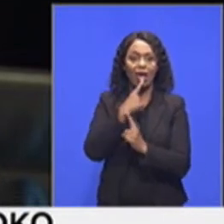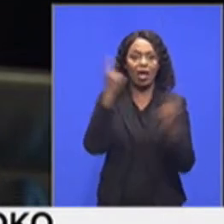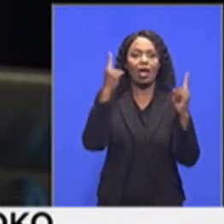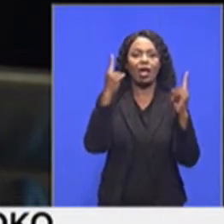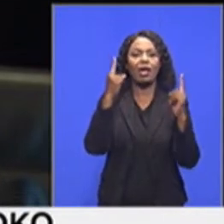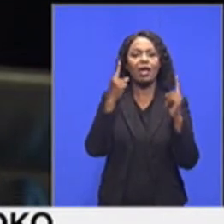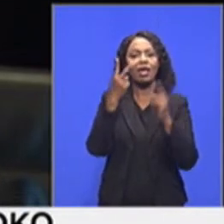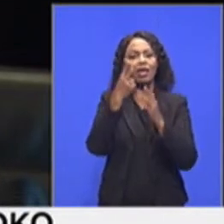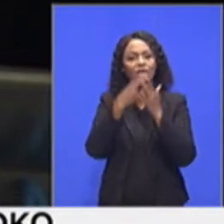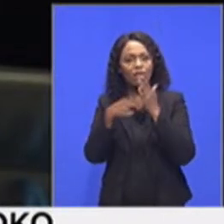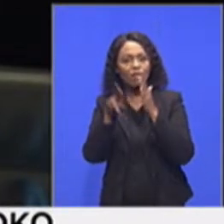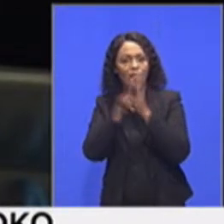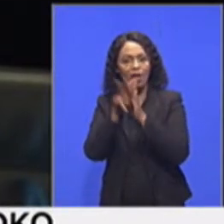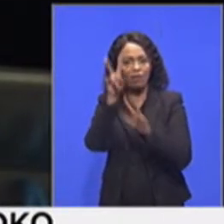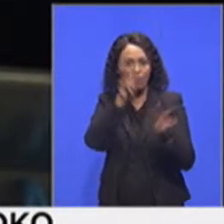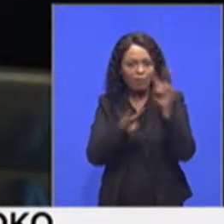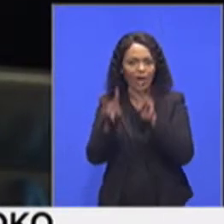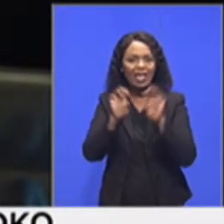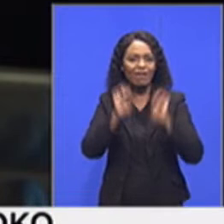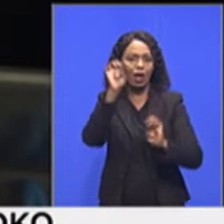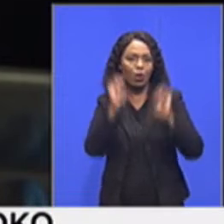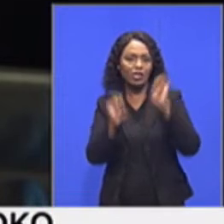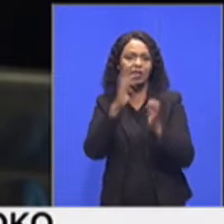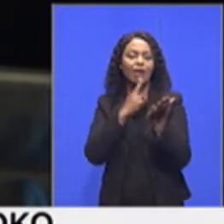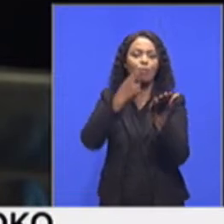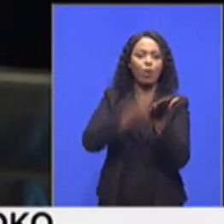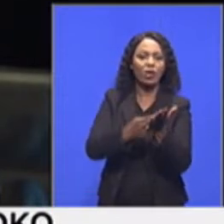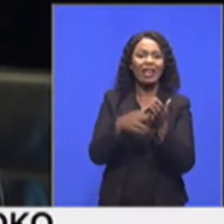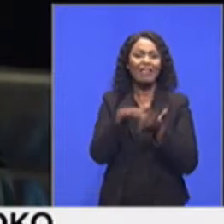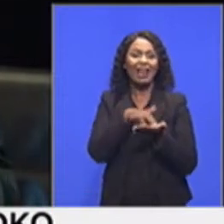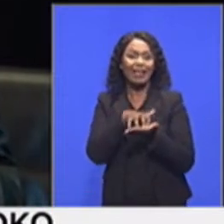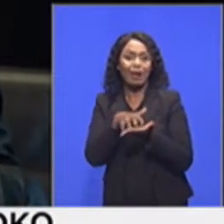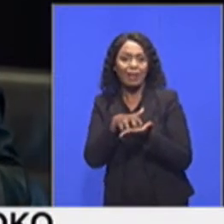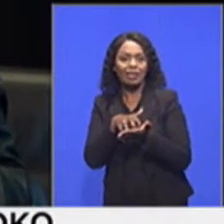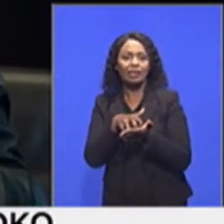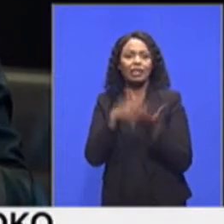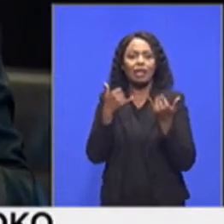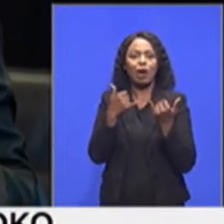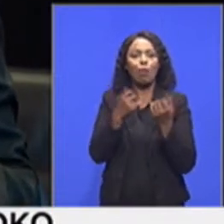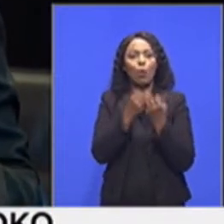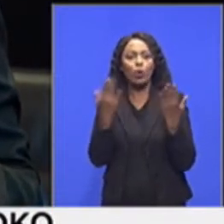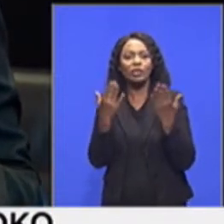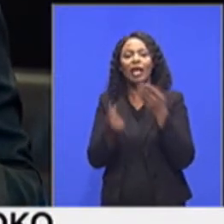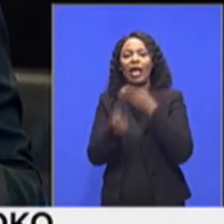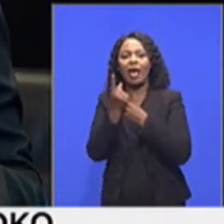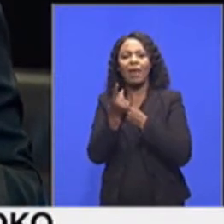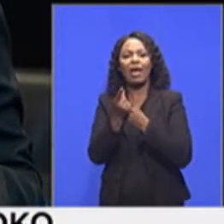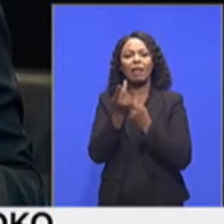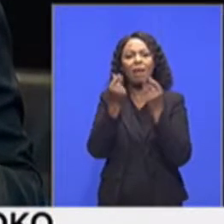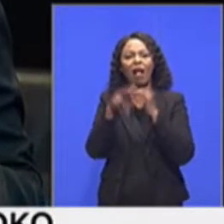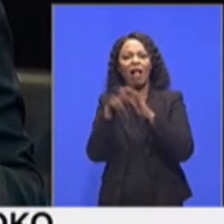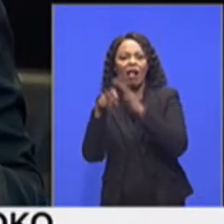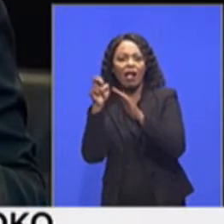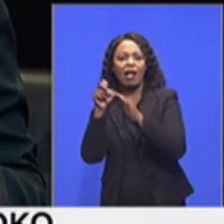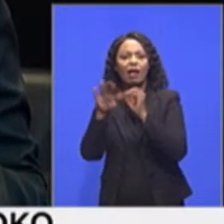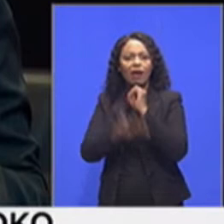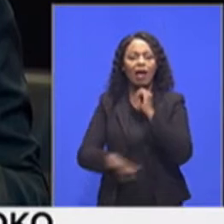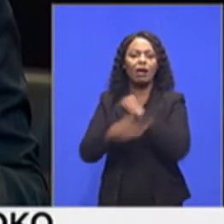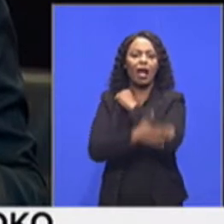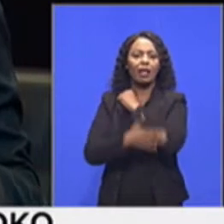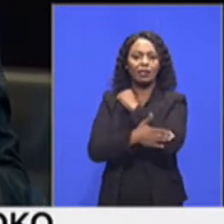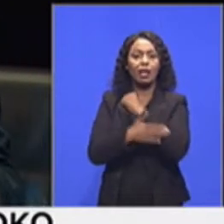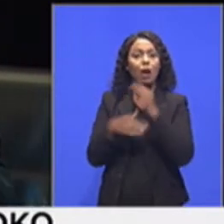report highlighting vulnerabilities in the country's anti-money laundering system. We have since made substantial